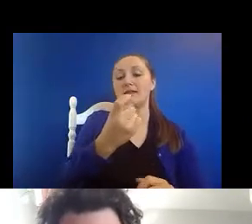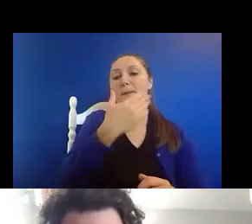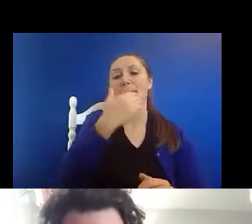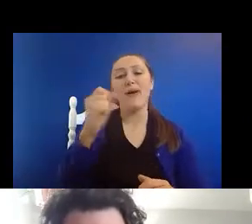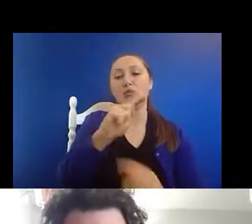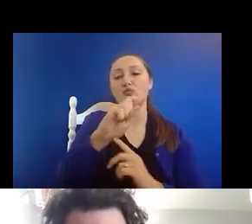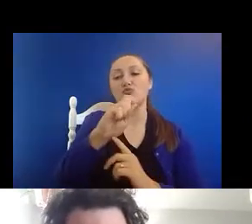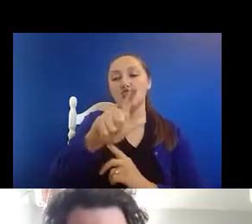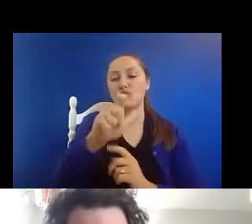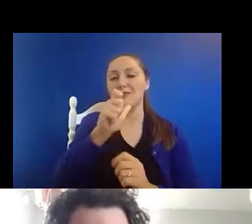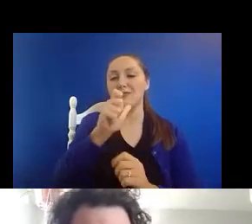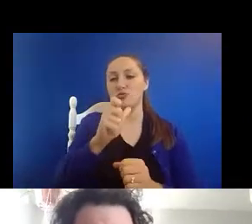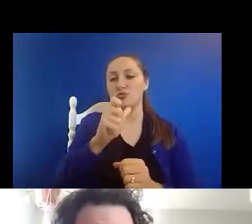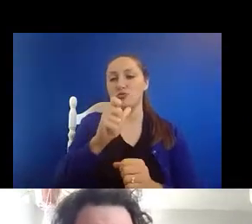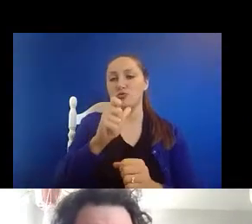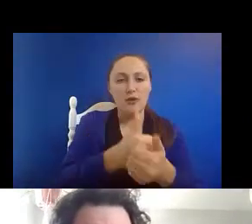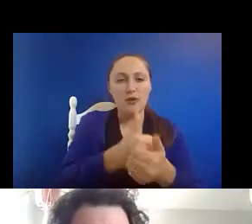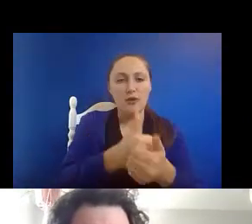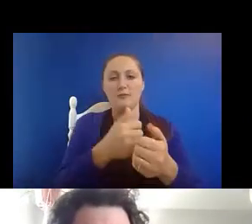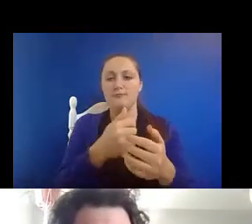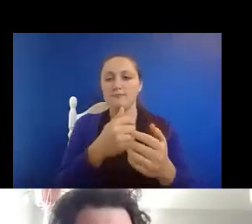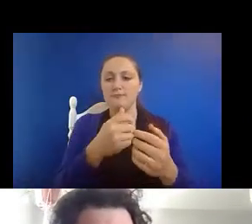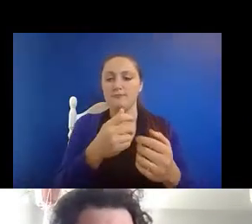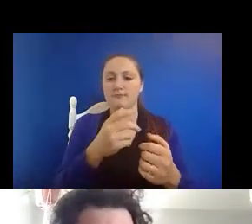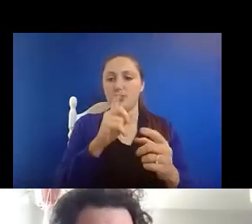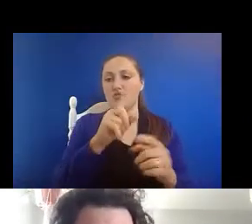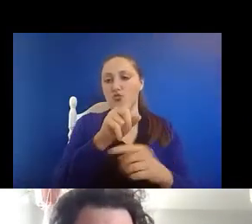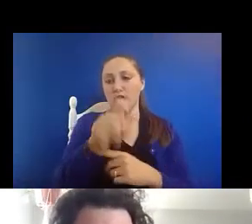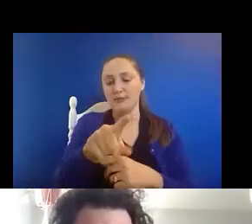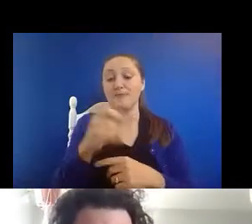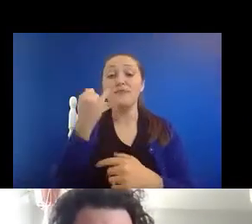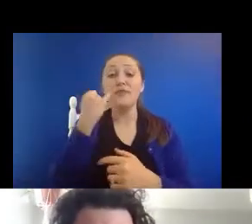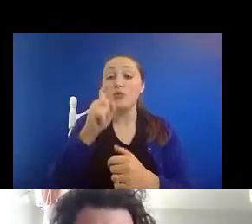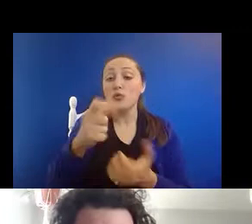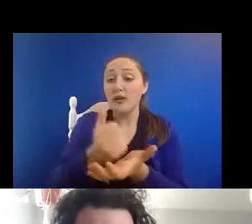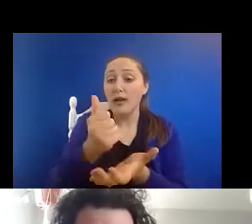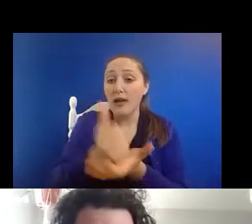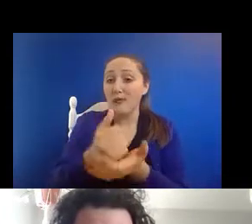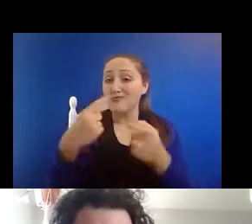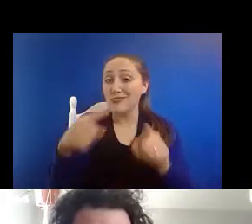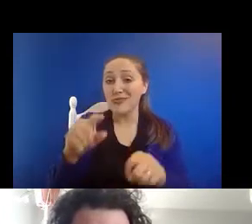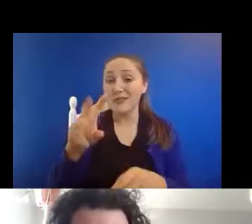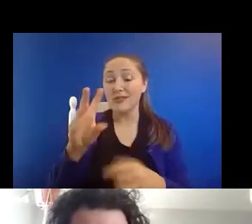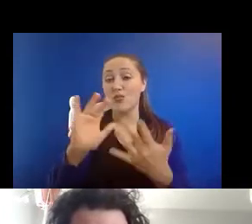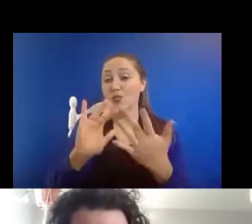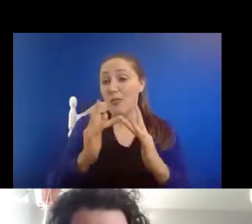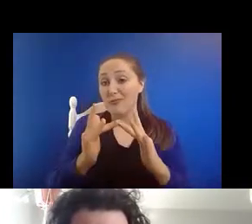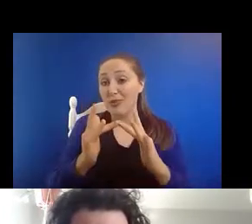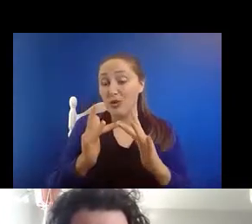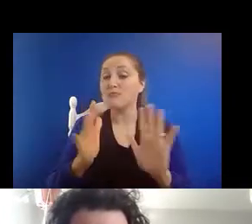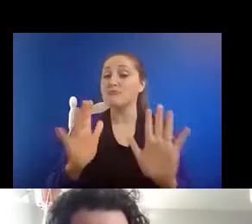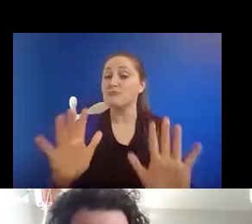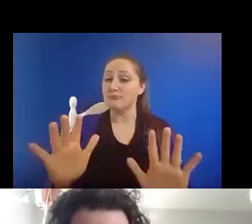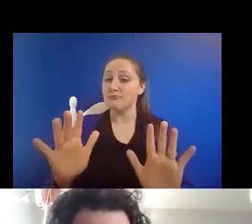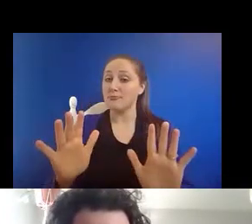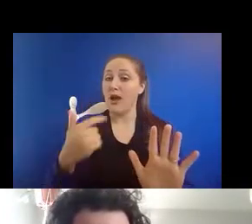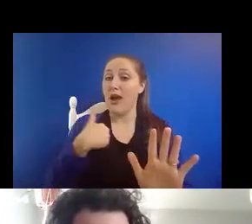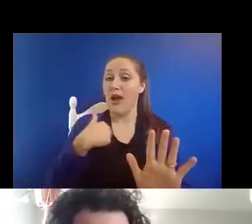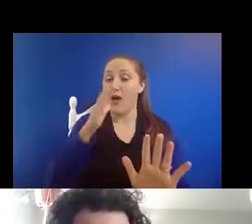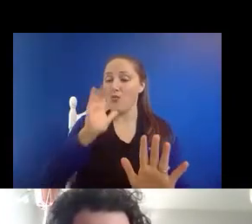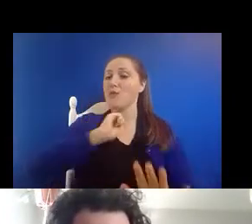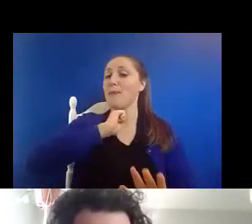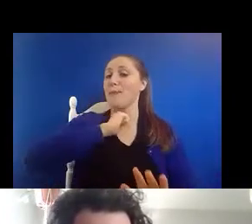question. If you need assistance with any issue during this webinar, I'm going to mute